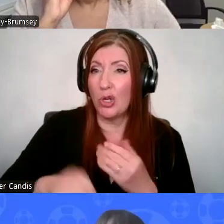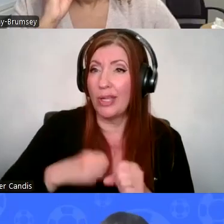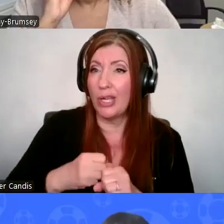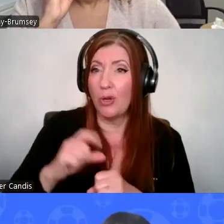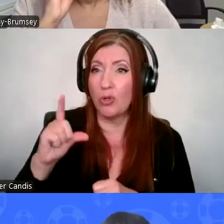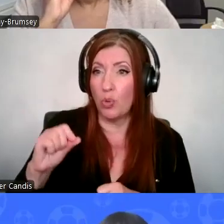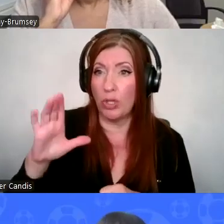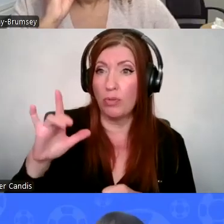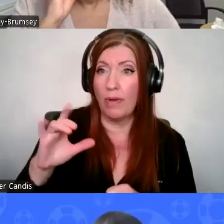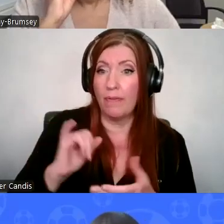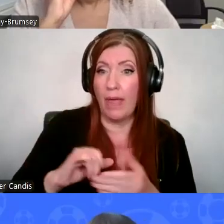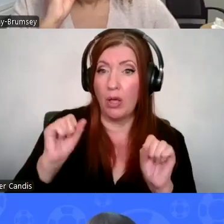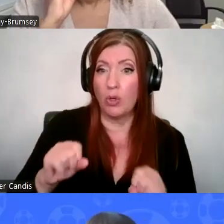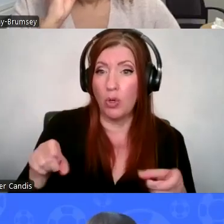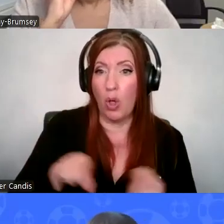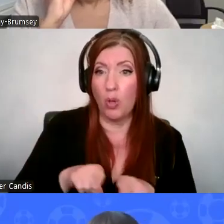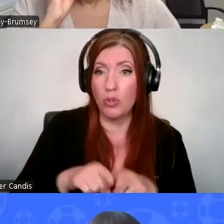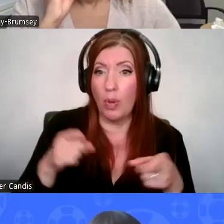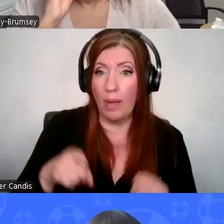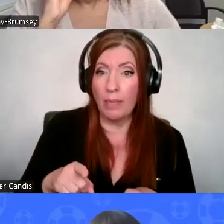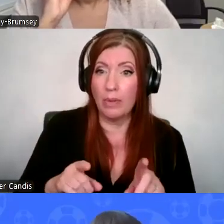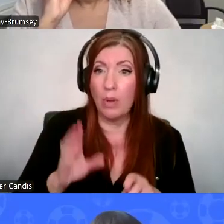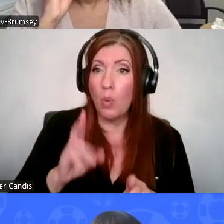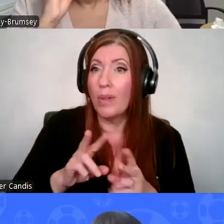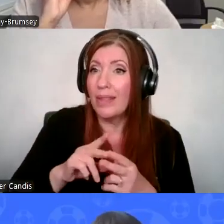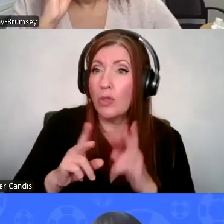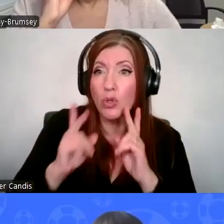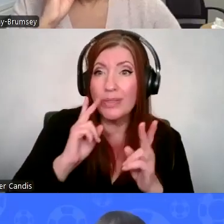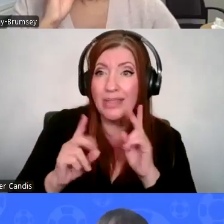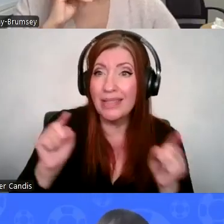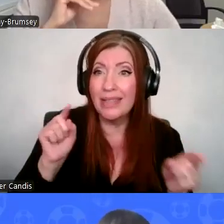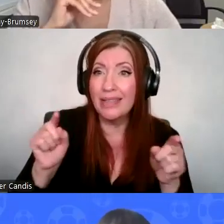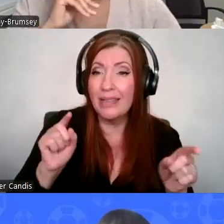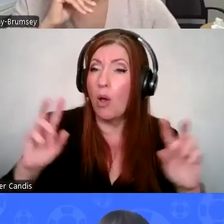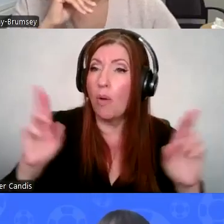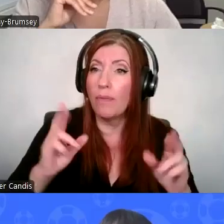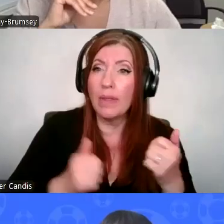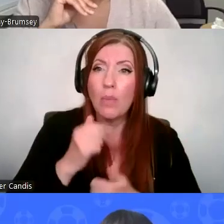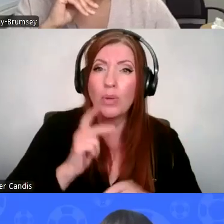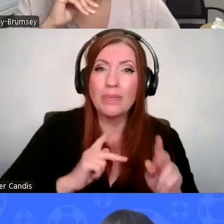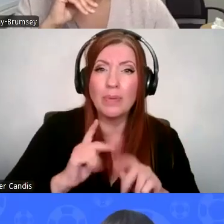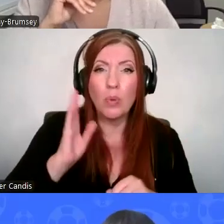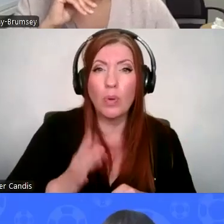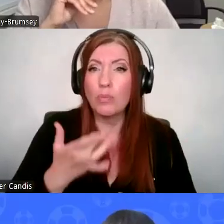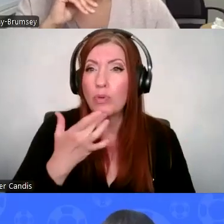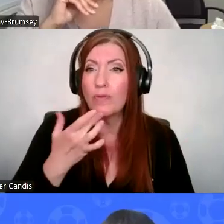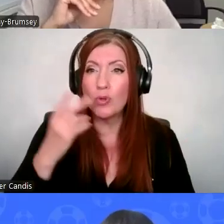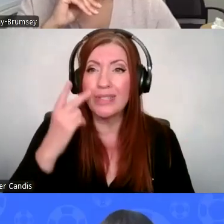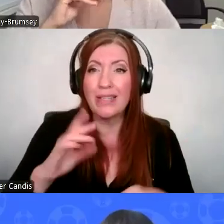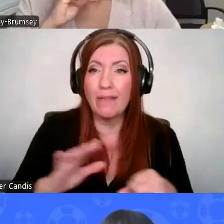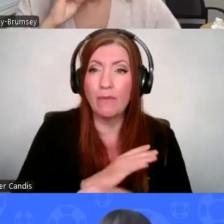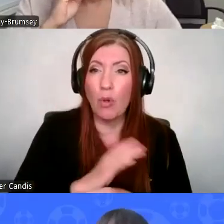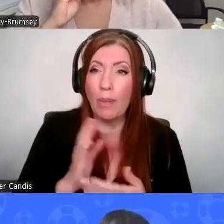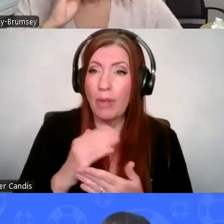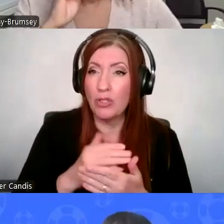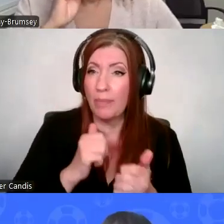So that could also happen. So we'll either see, hopefully, I think most people would prefer to see a full budget passed at the end of